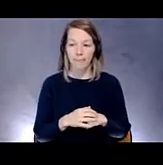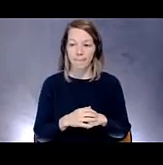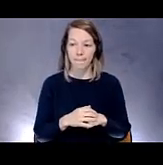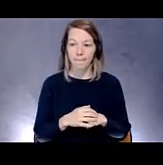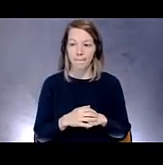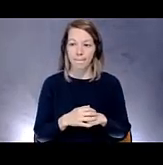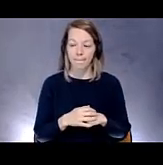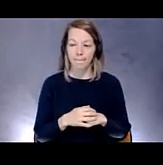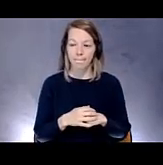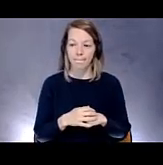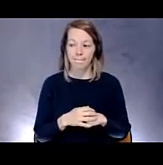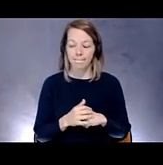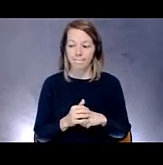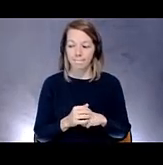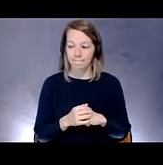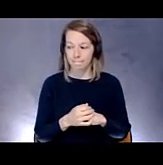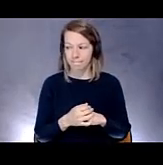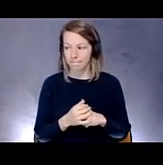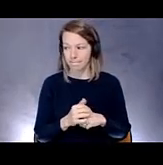please.